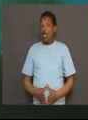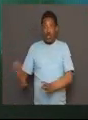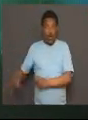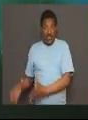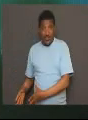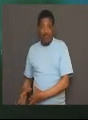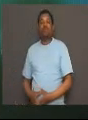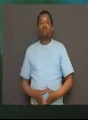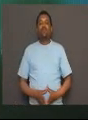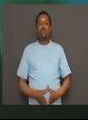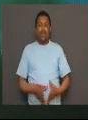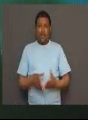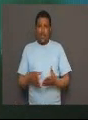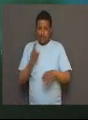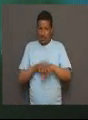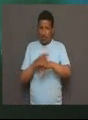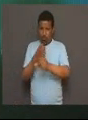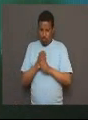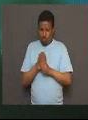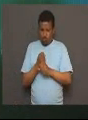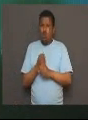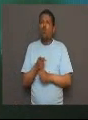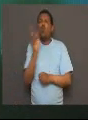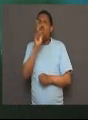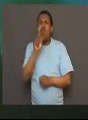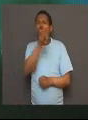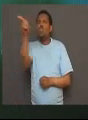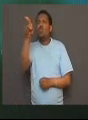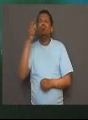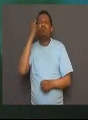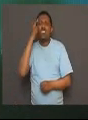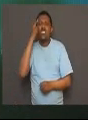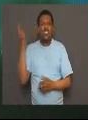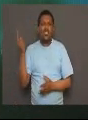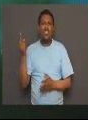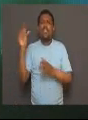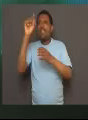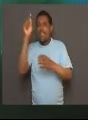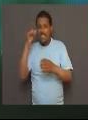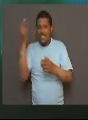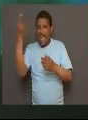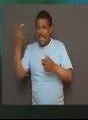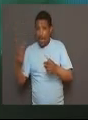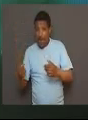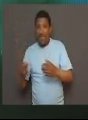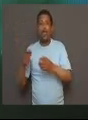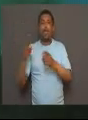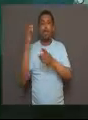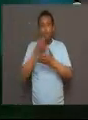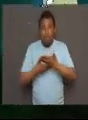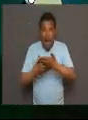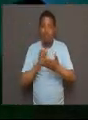Students, take a moment to write down what you think a diagrammatic map is.